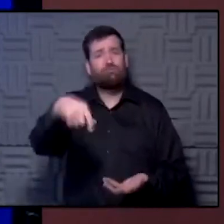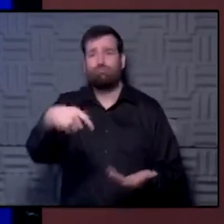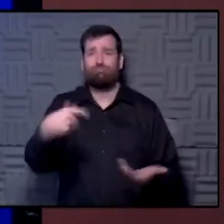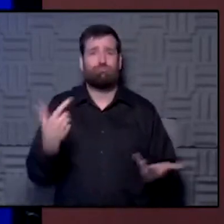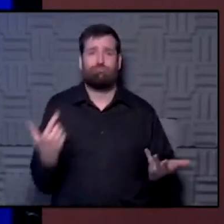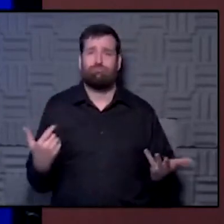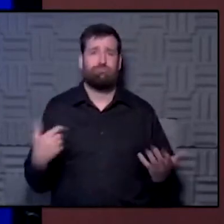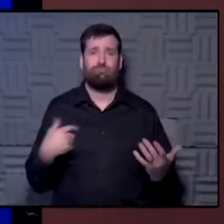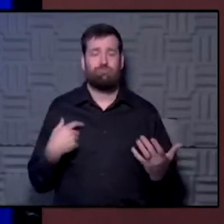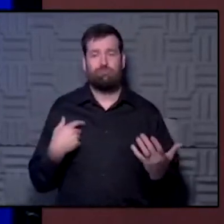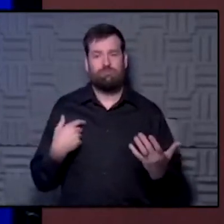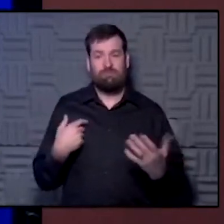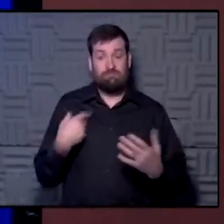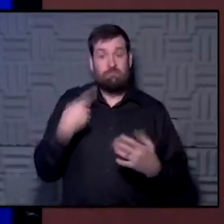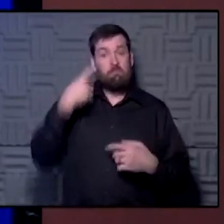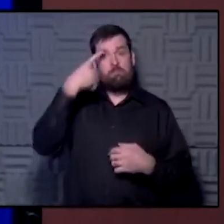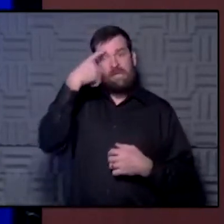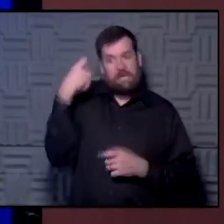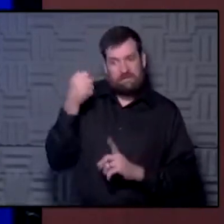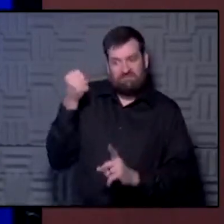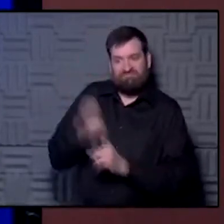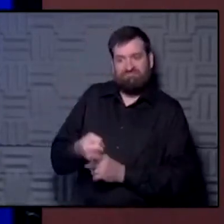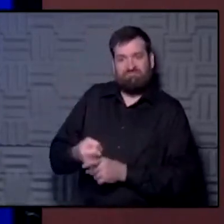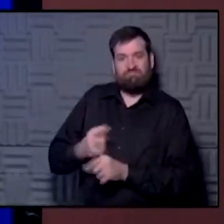a consequence of the pandemic.